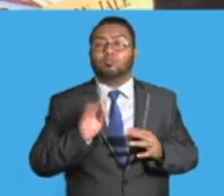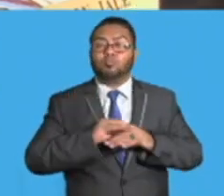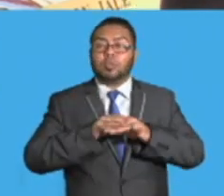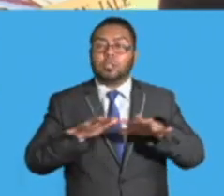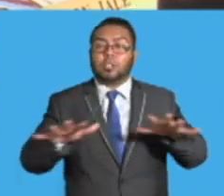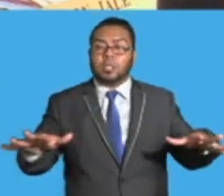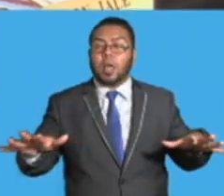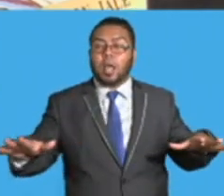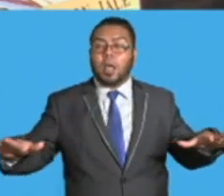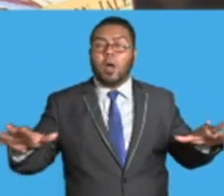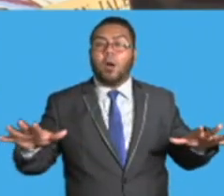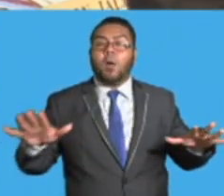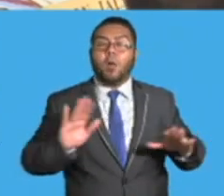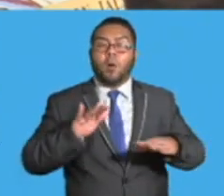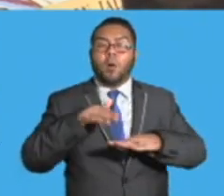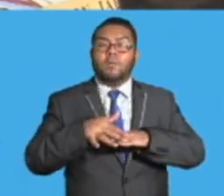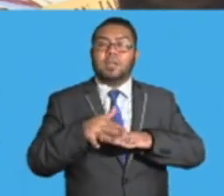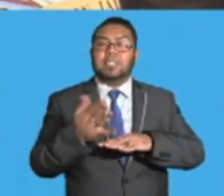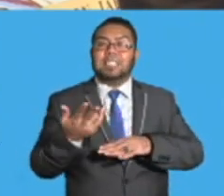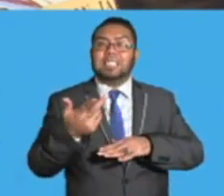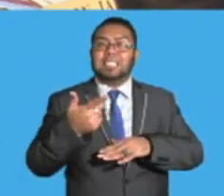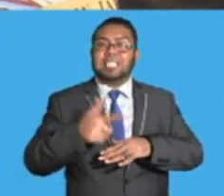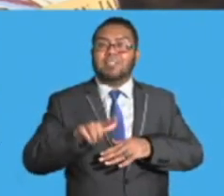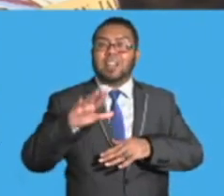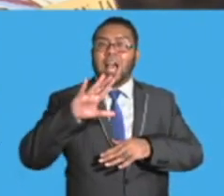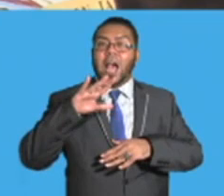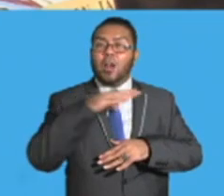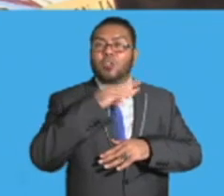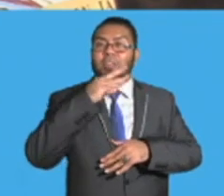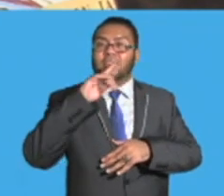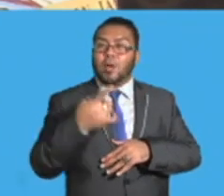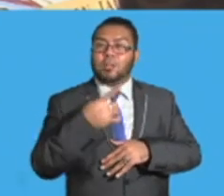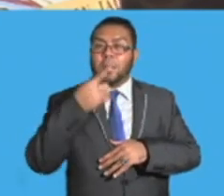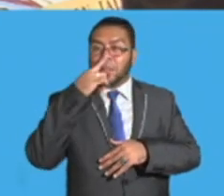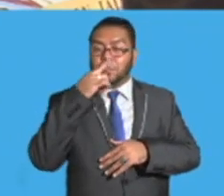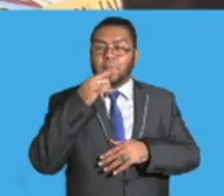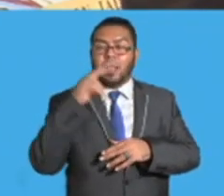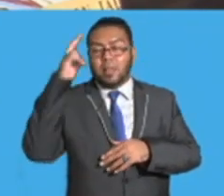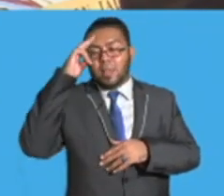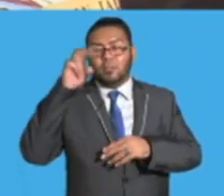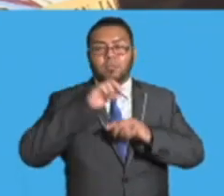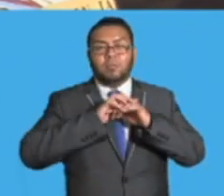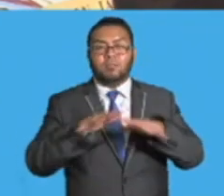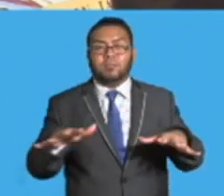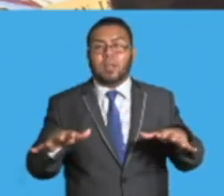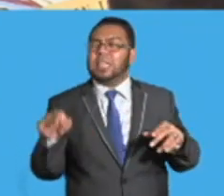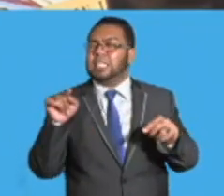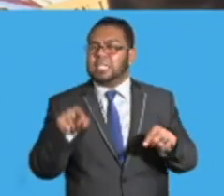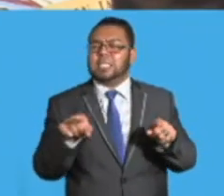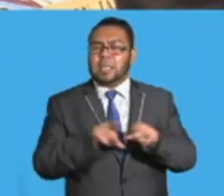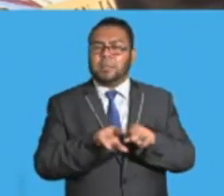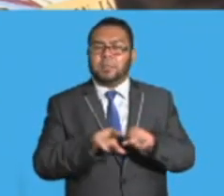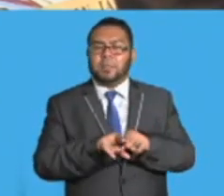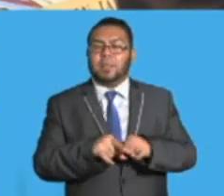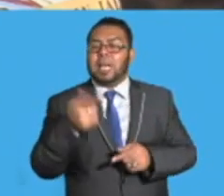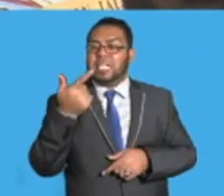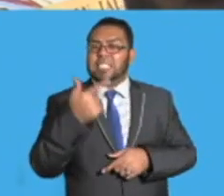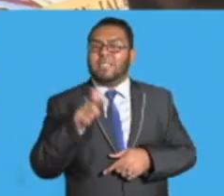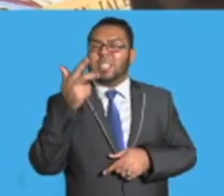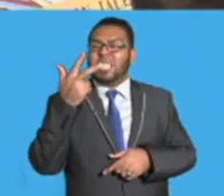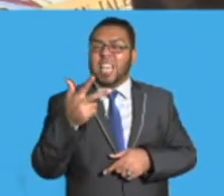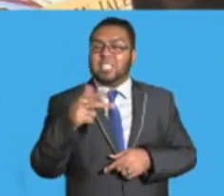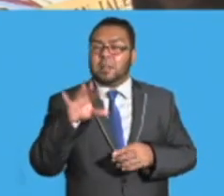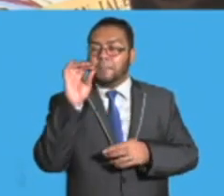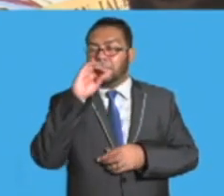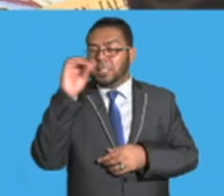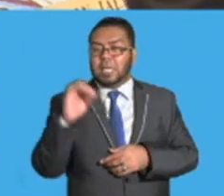over 700,000 people nationwide. This is equivalent to national coverage of